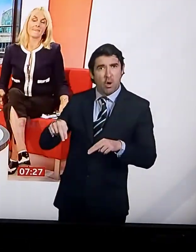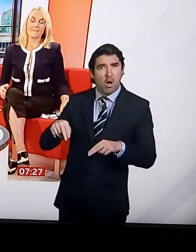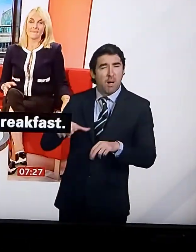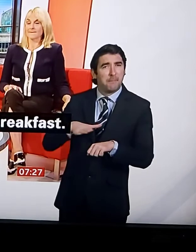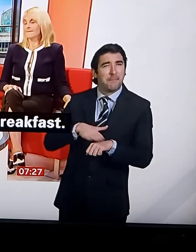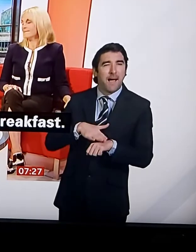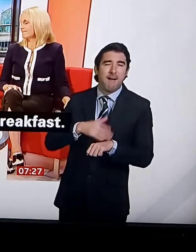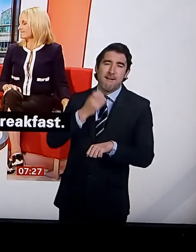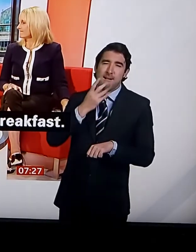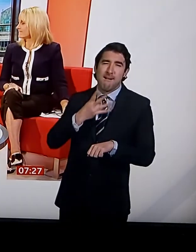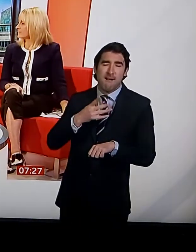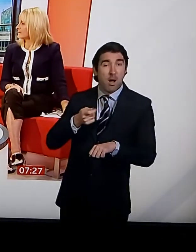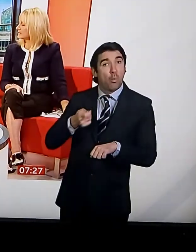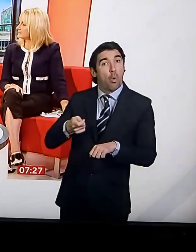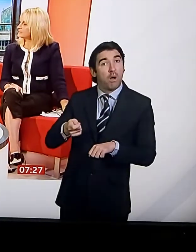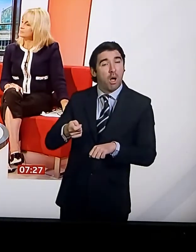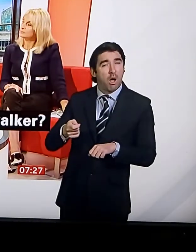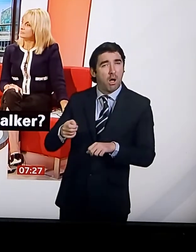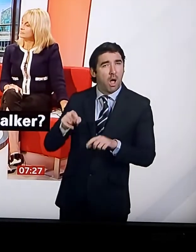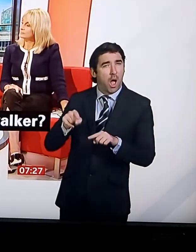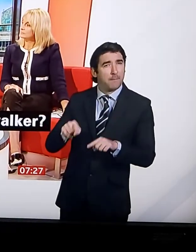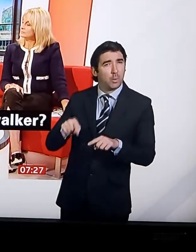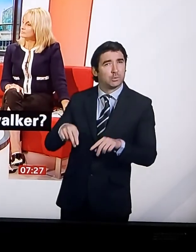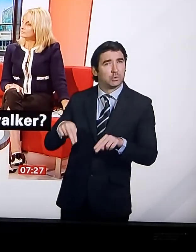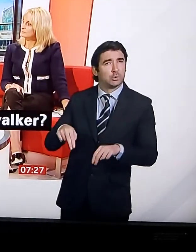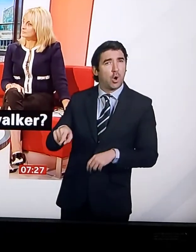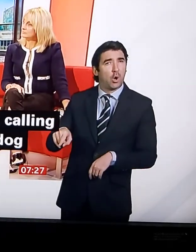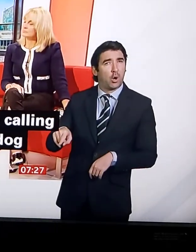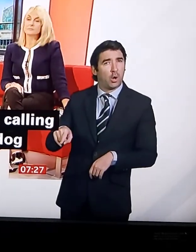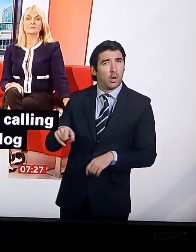We'll look at that shortly, and we'll be bringing you the latest news, and we'll be joined by the Education